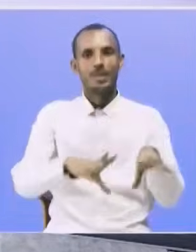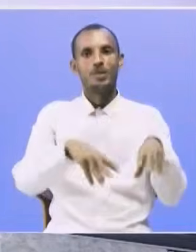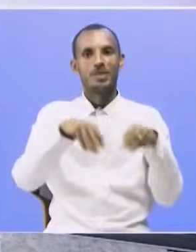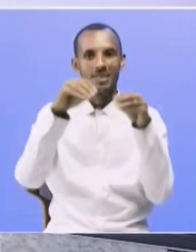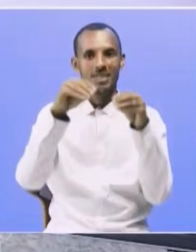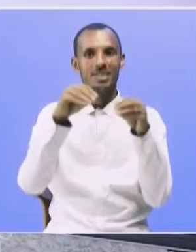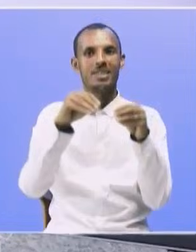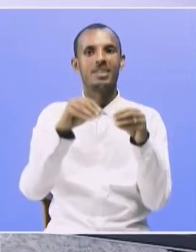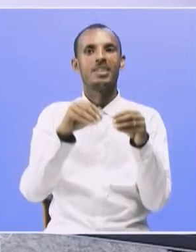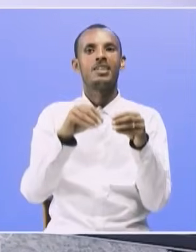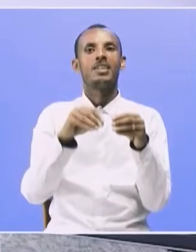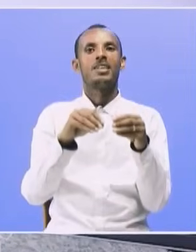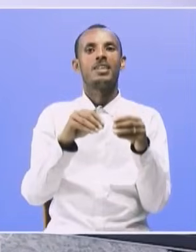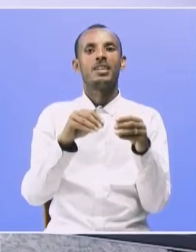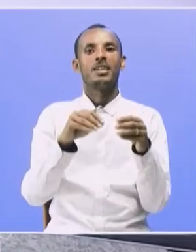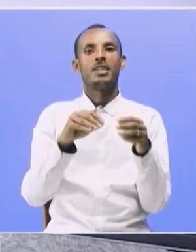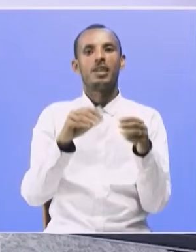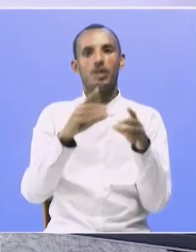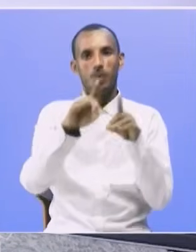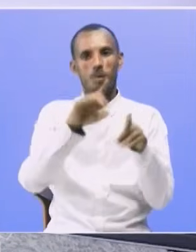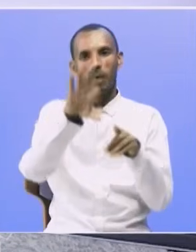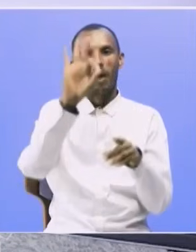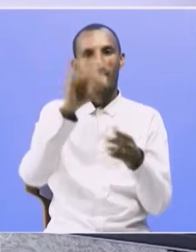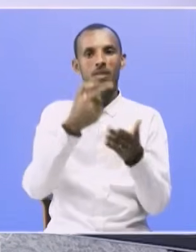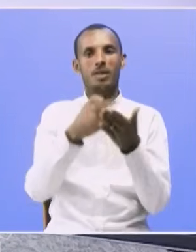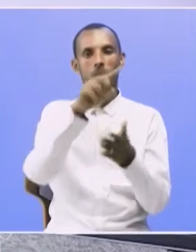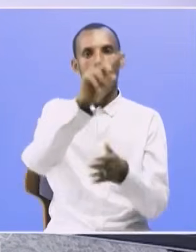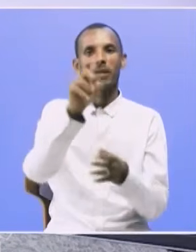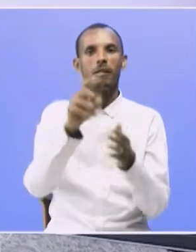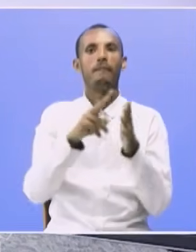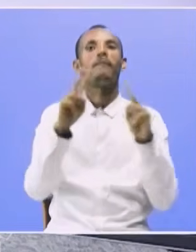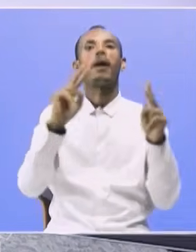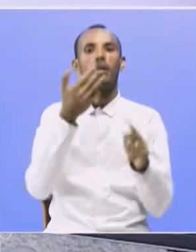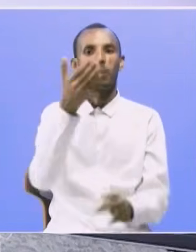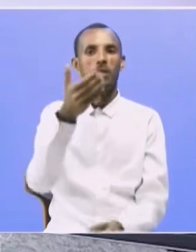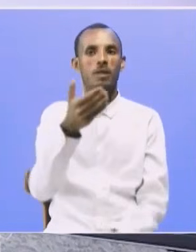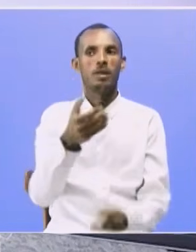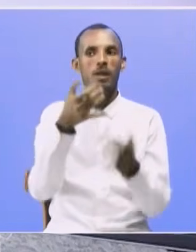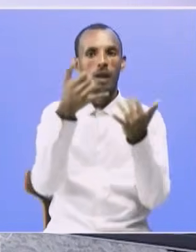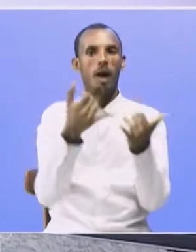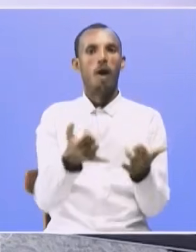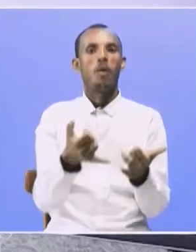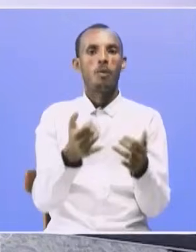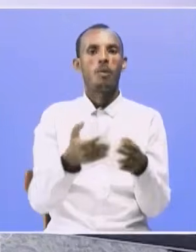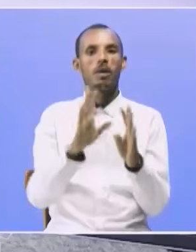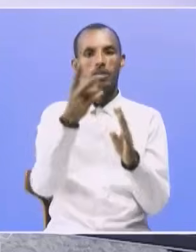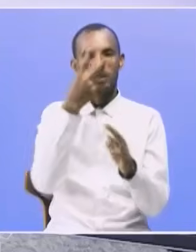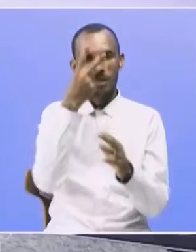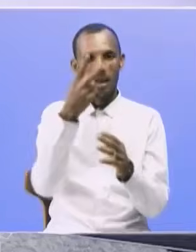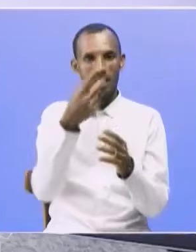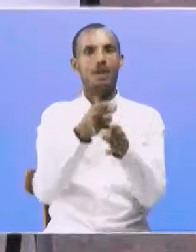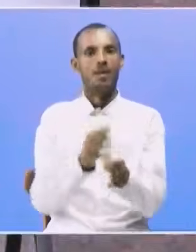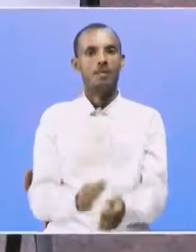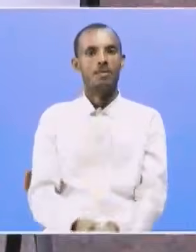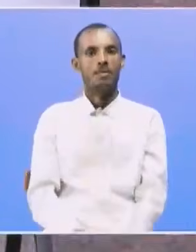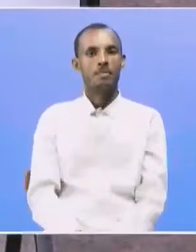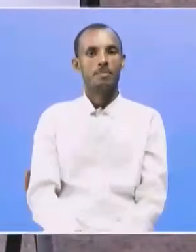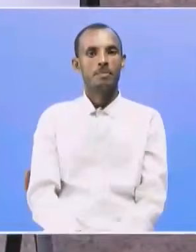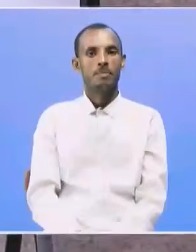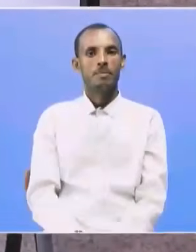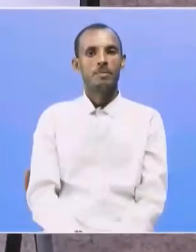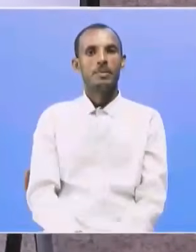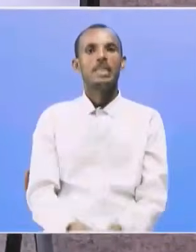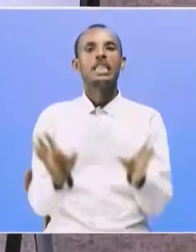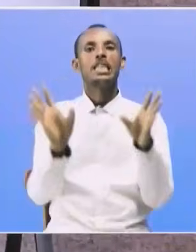Students, have you tried the question? Very good. Now, let's see the answer.